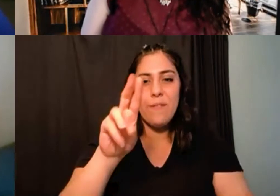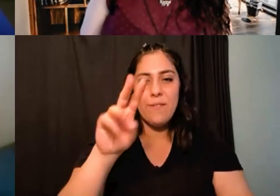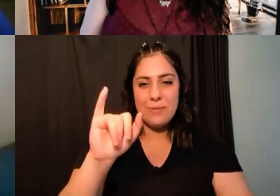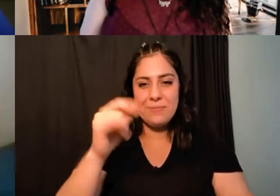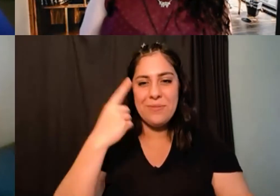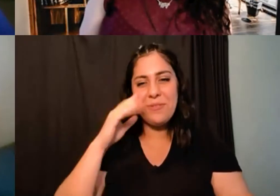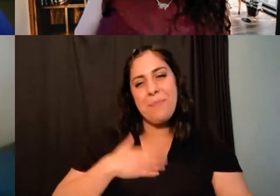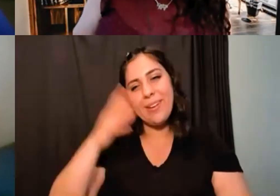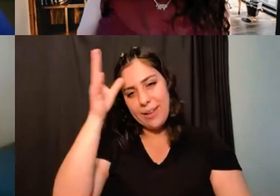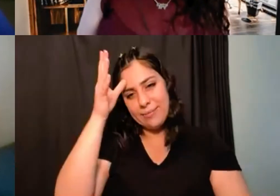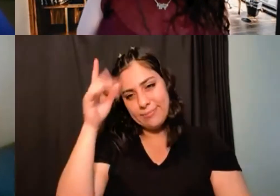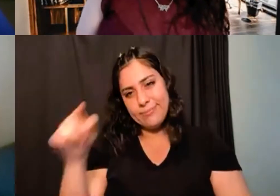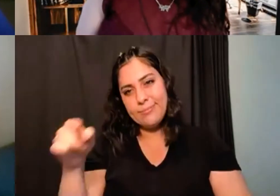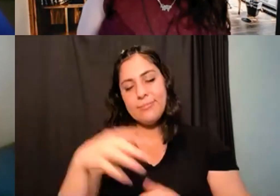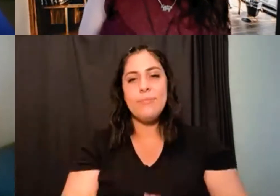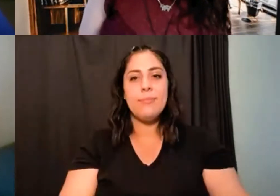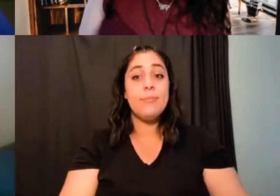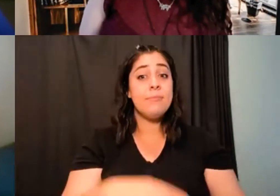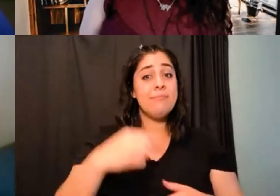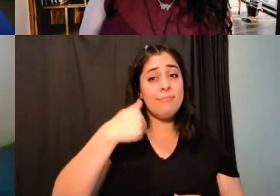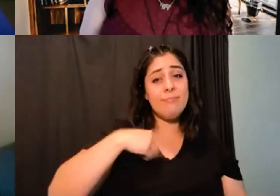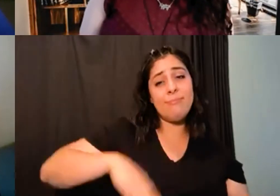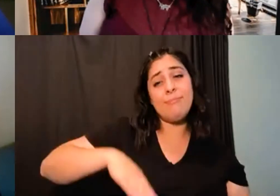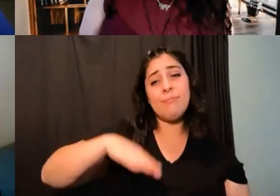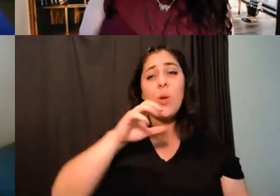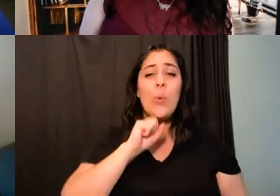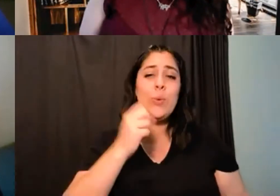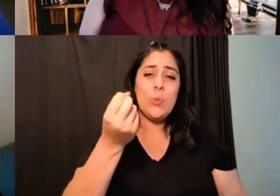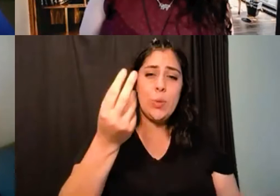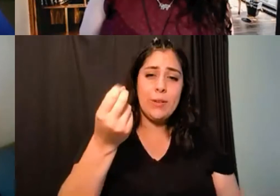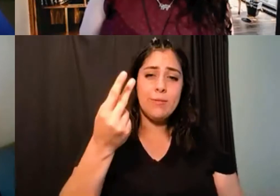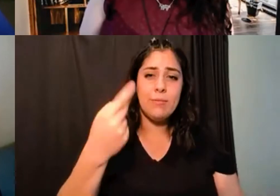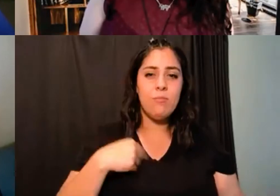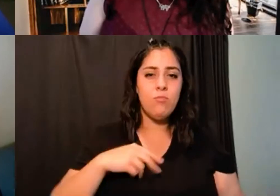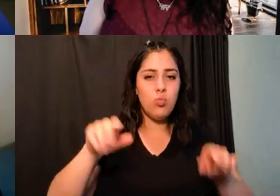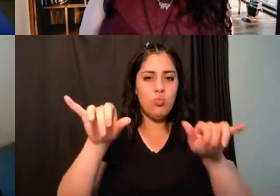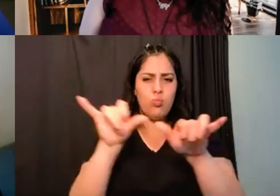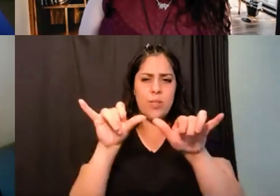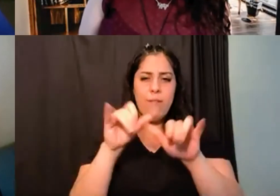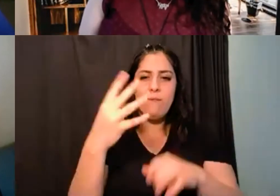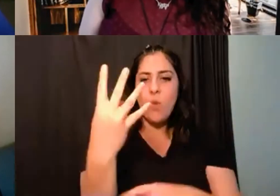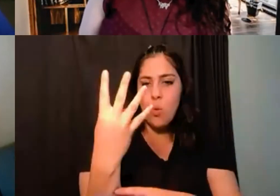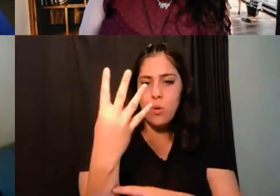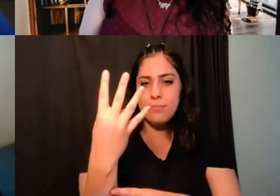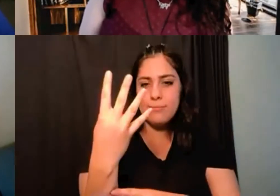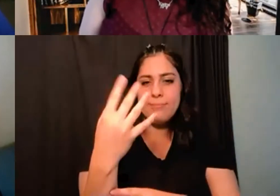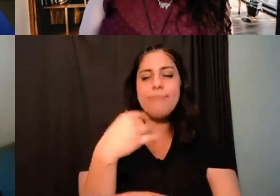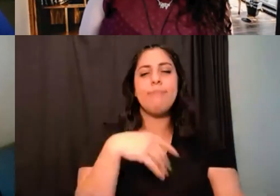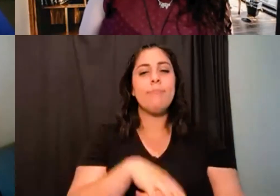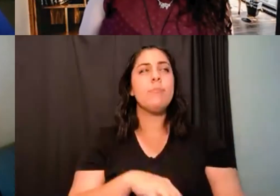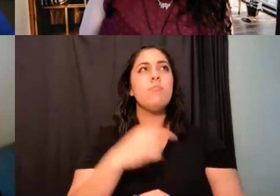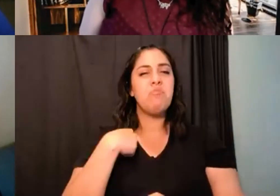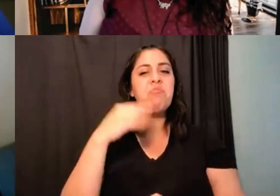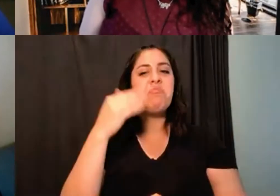father. When I was 12 years old, I wore a size 4. It was then that I knew that